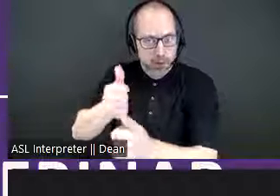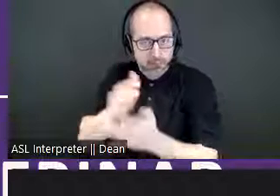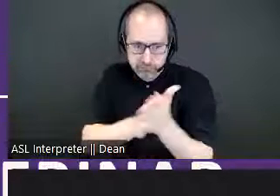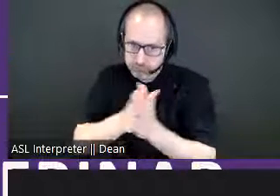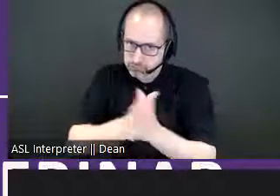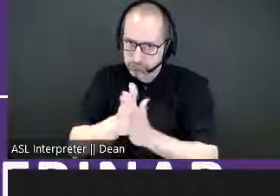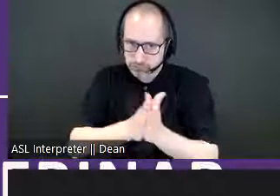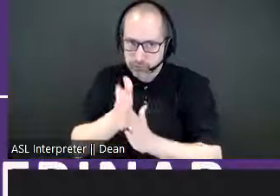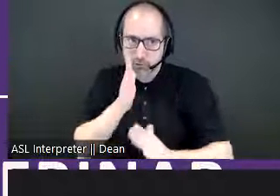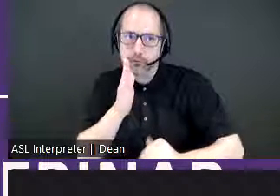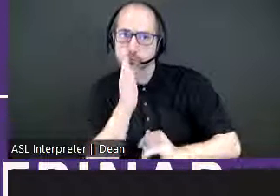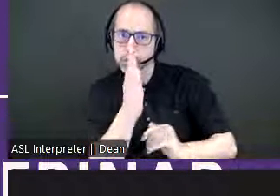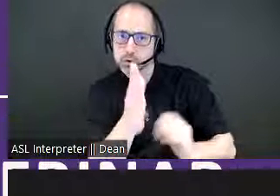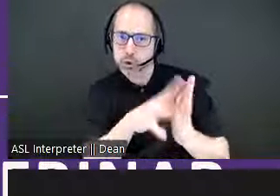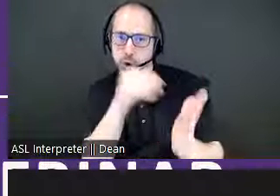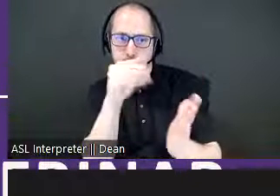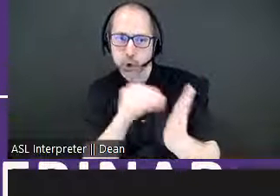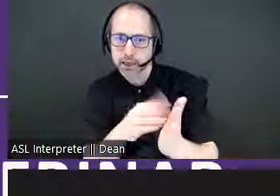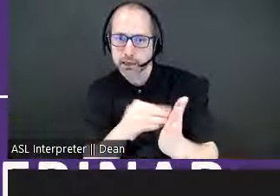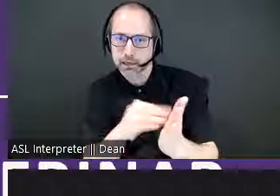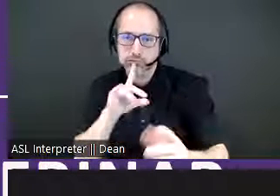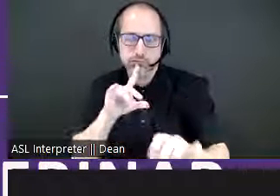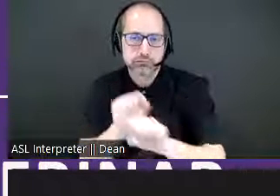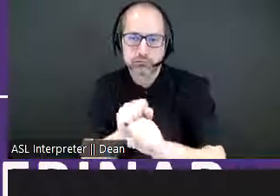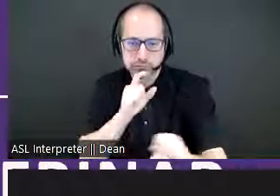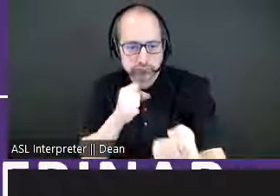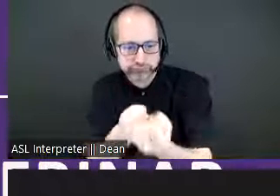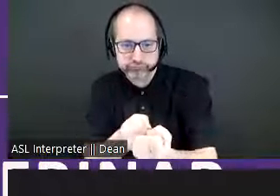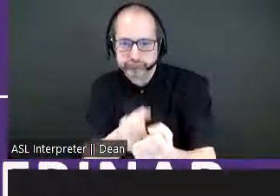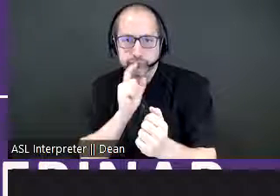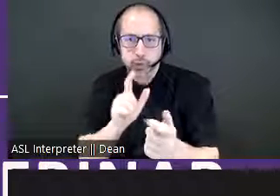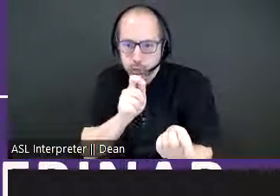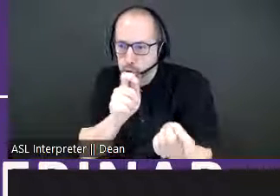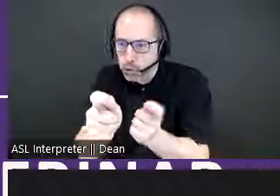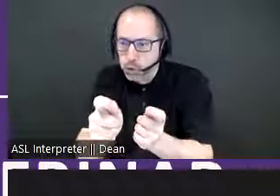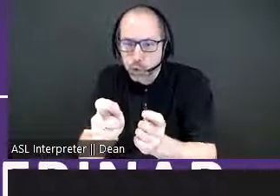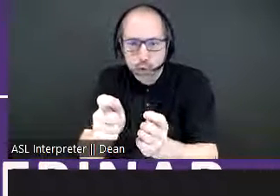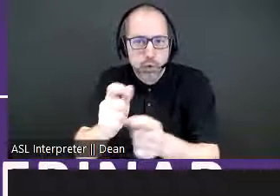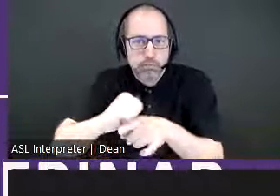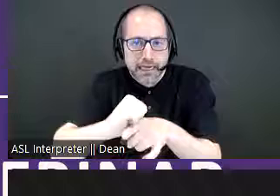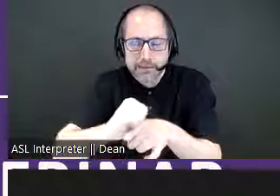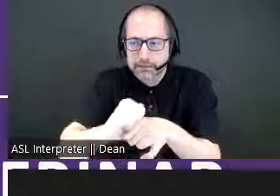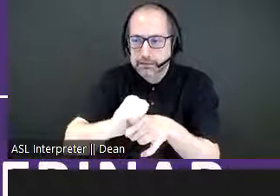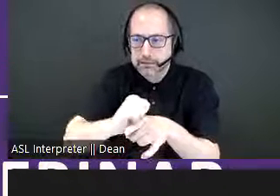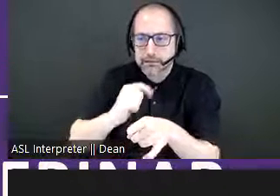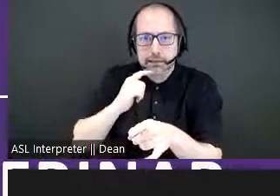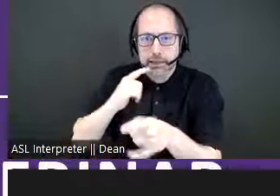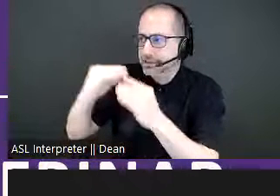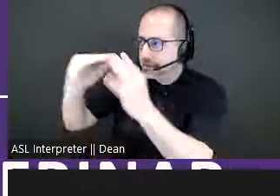learning. She believes in the potential for innovative practices that are designed by